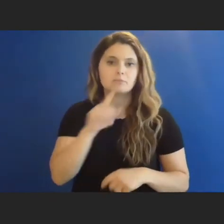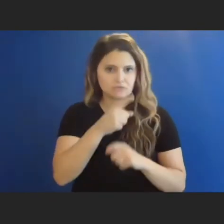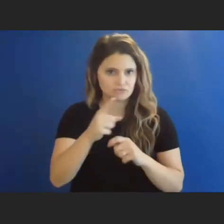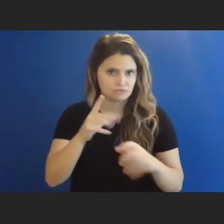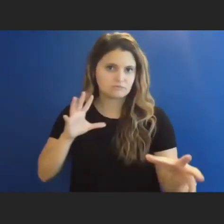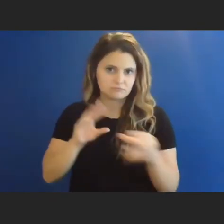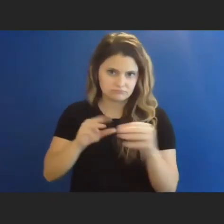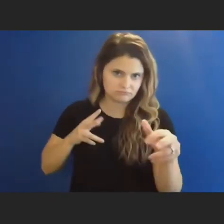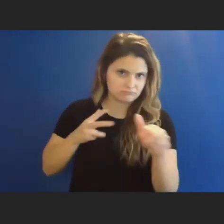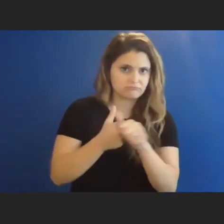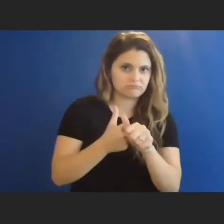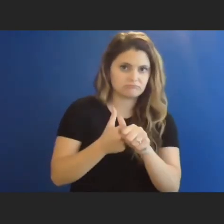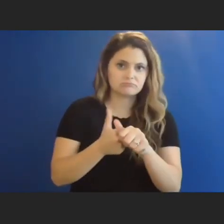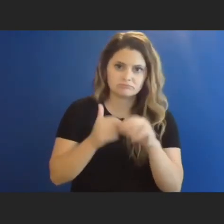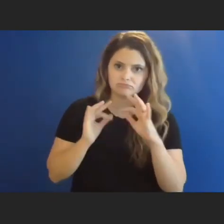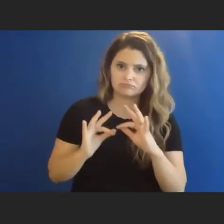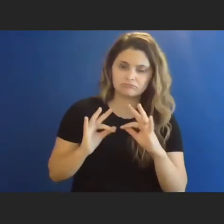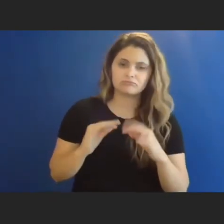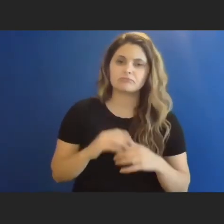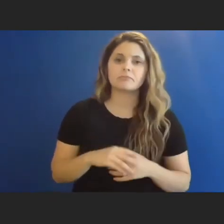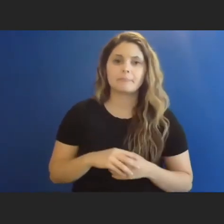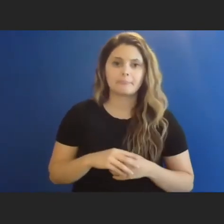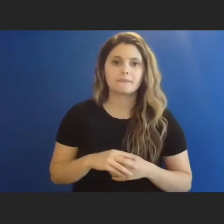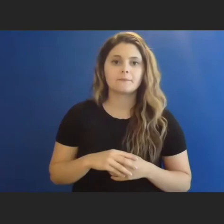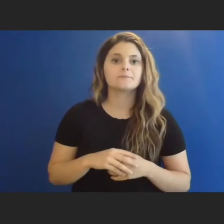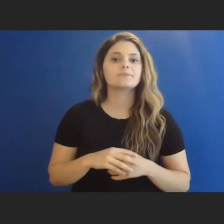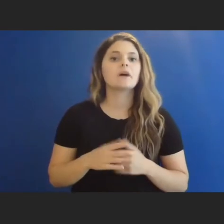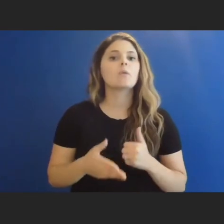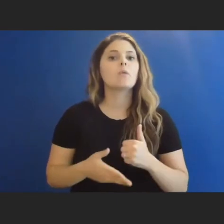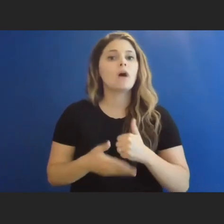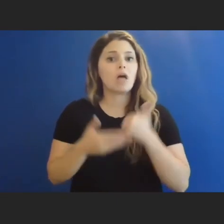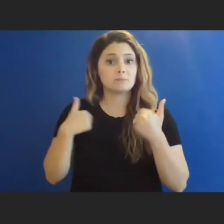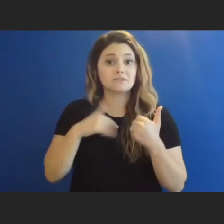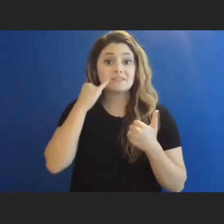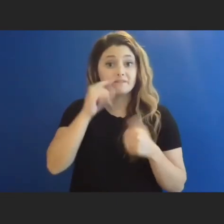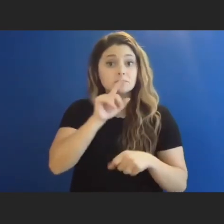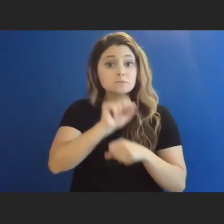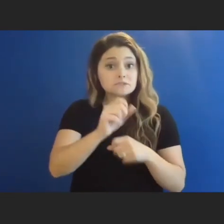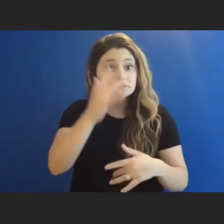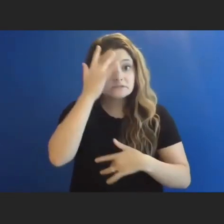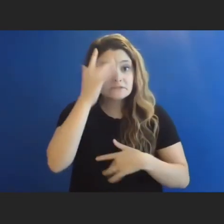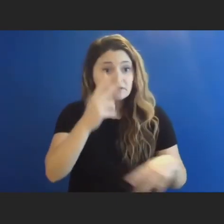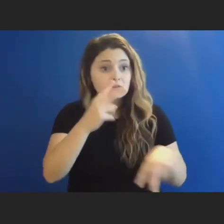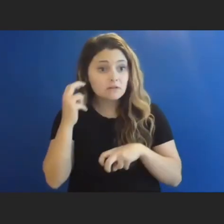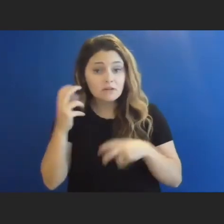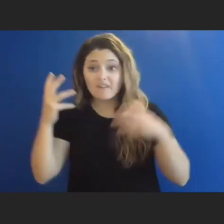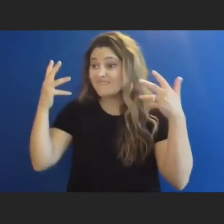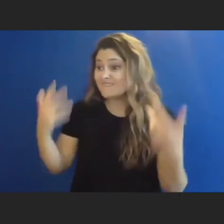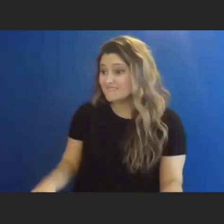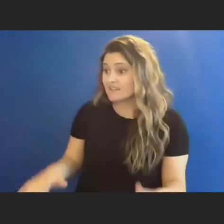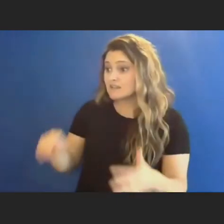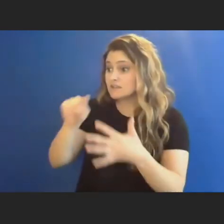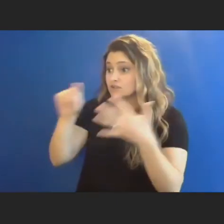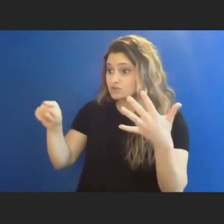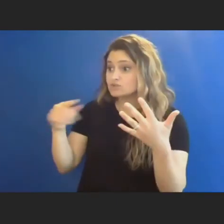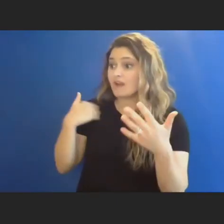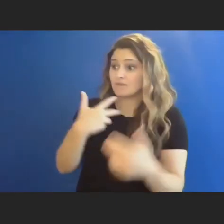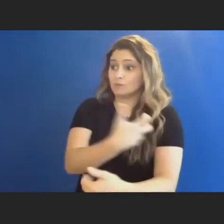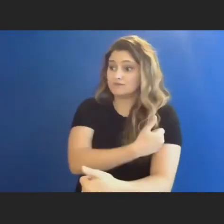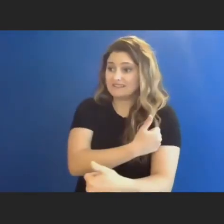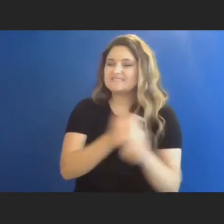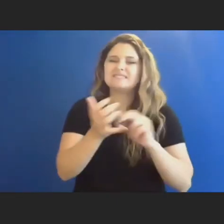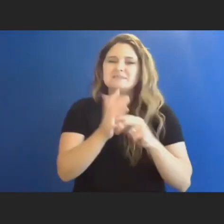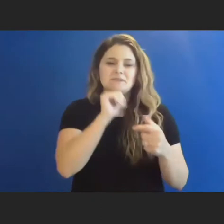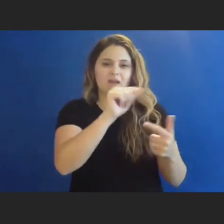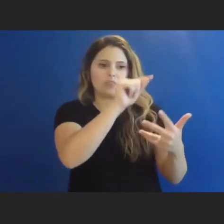to date. That will help us delineate if you do get sick, that if you've had your vaccines and that if you do